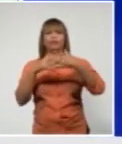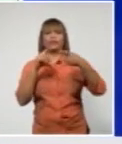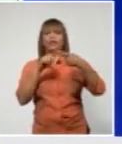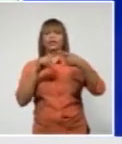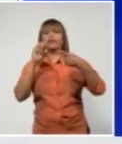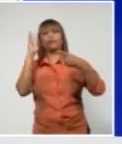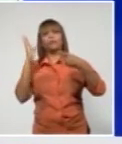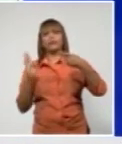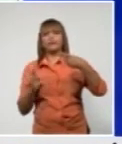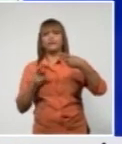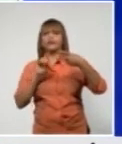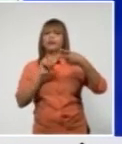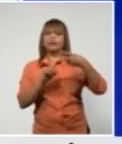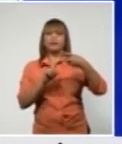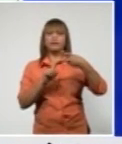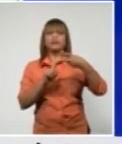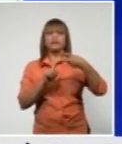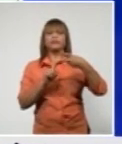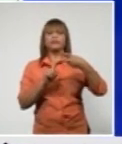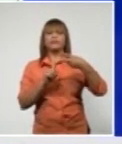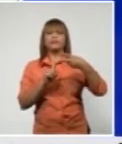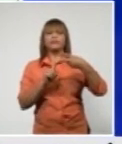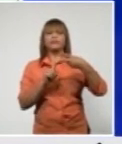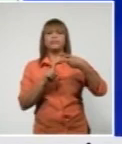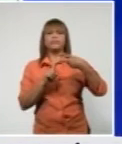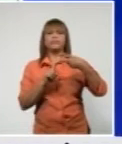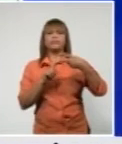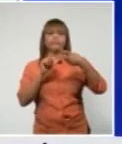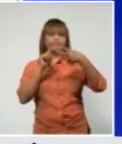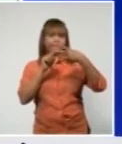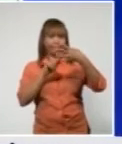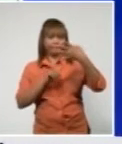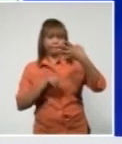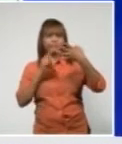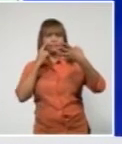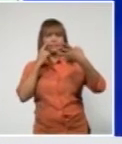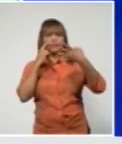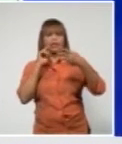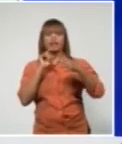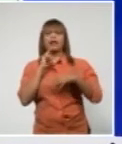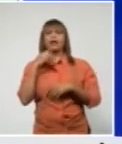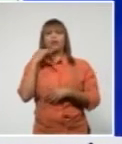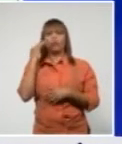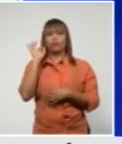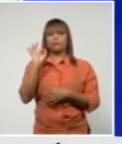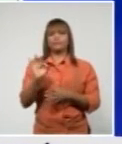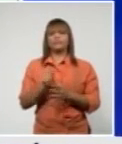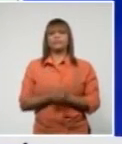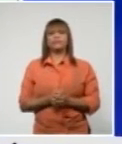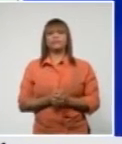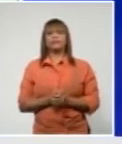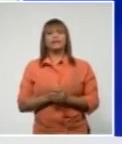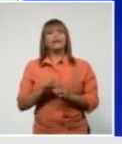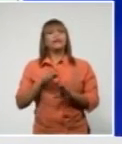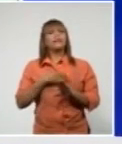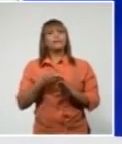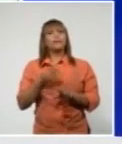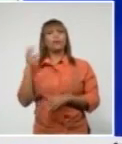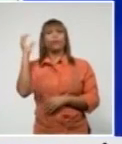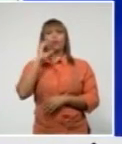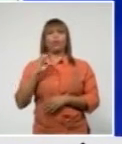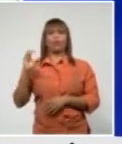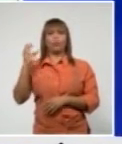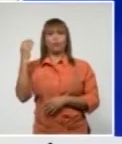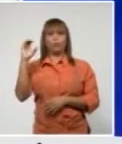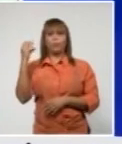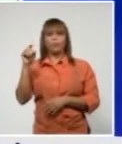Mexico, Chile, Canada, Ecuador, Bolivia, Panama, the Dominican Republic,